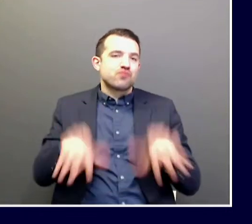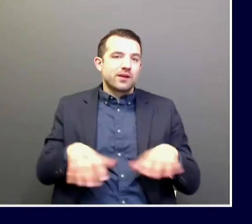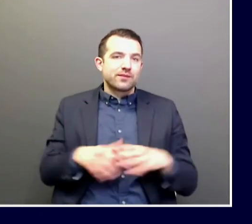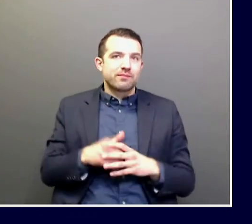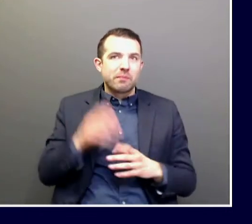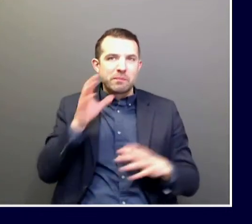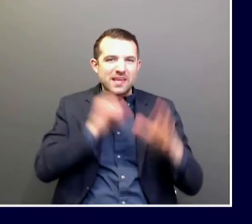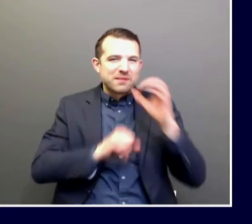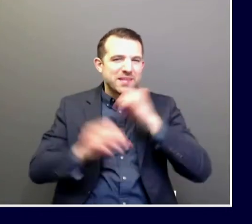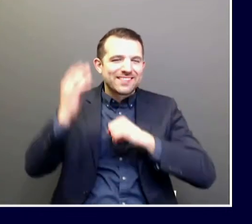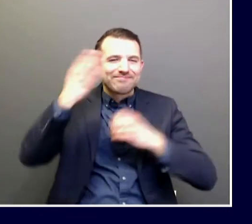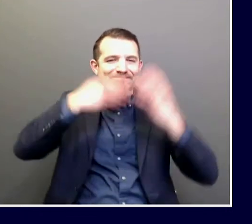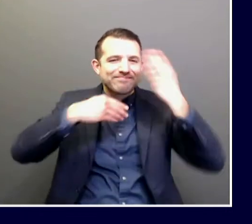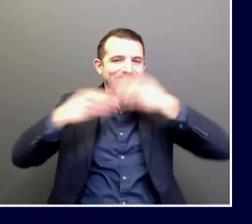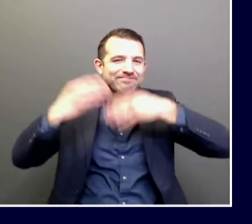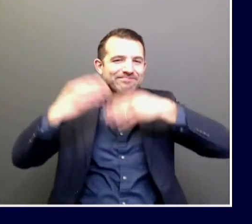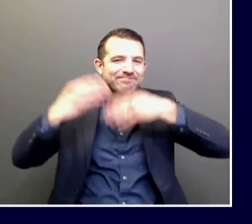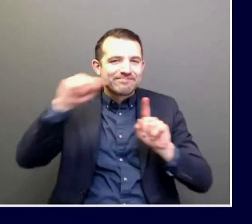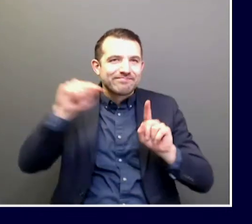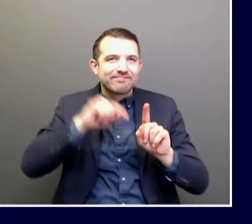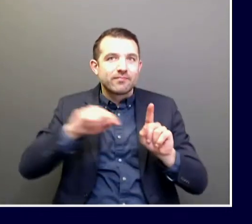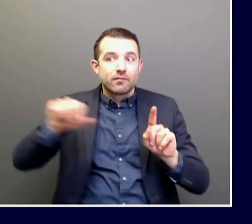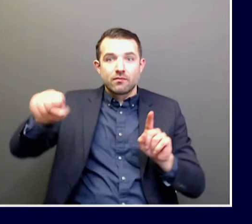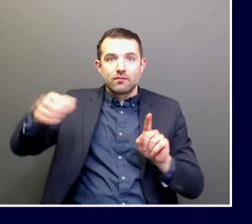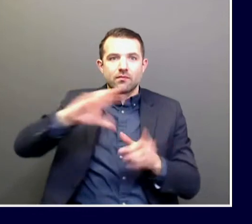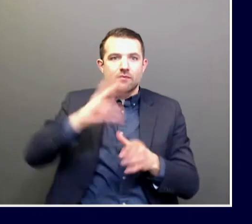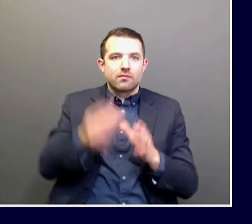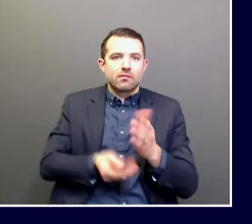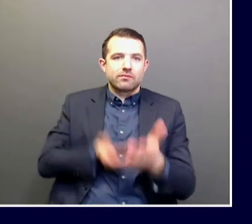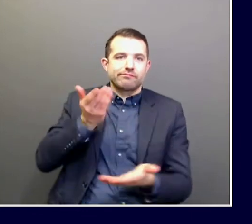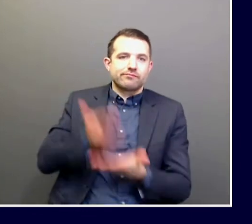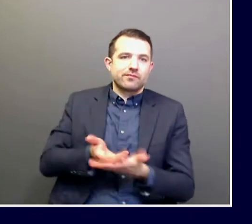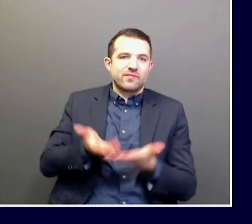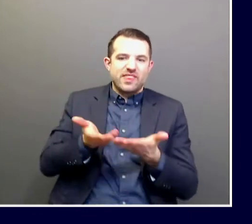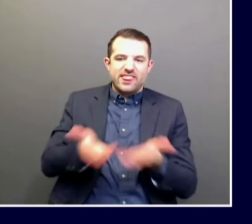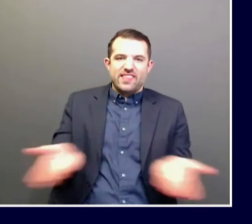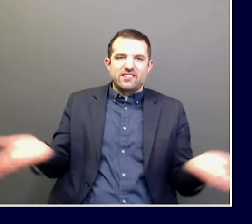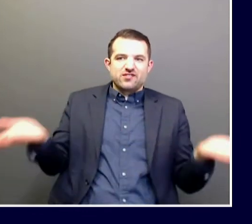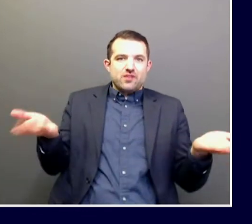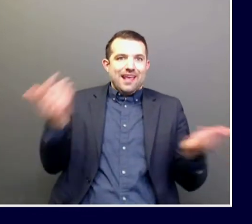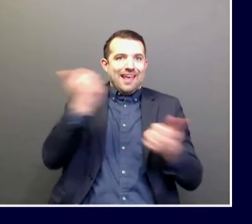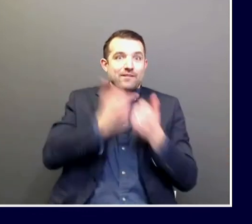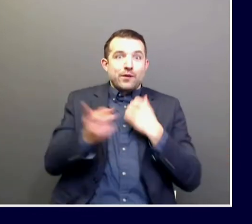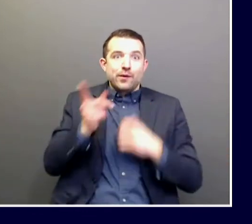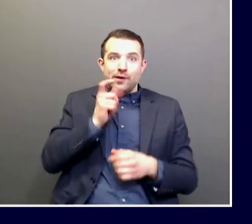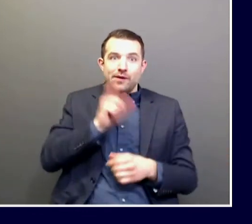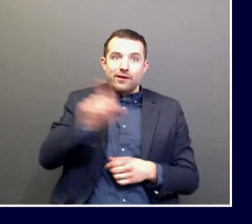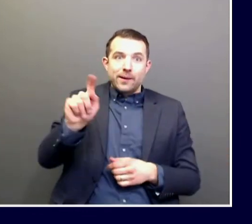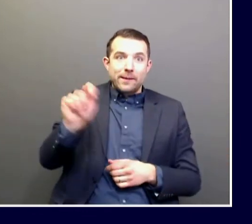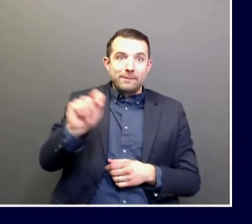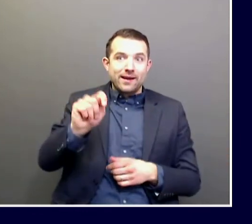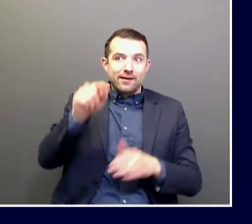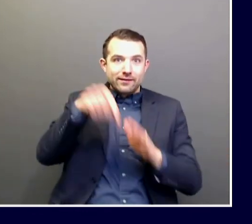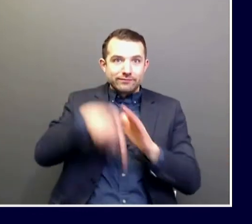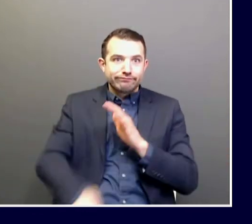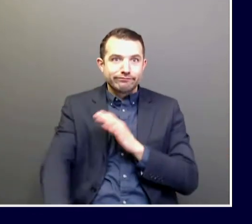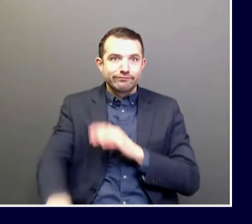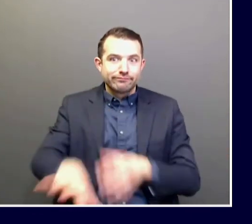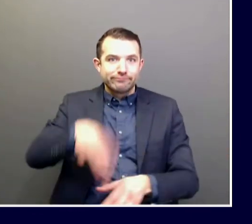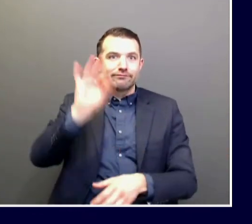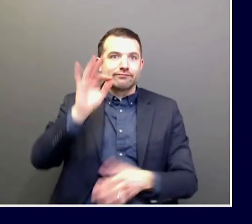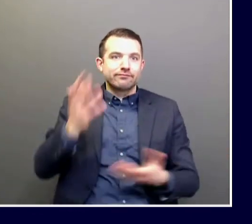ever been known. There's always a sense that you're not seeing the entire thing. But wastewater in that respect is the